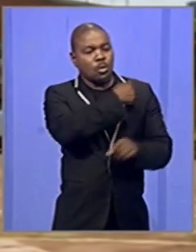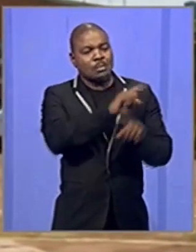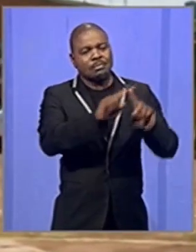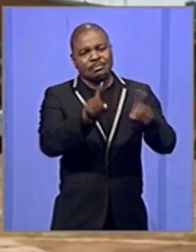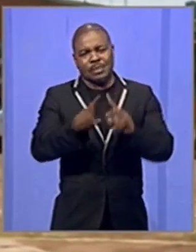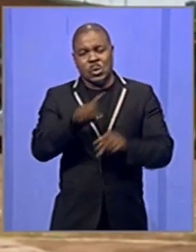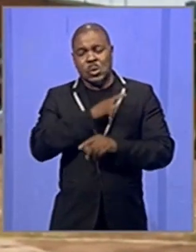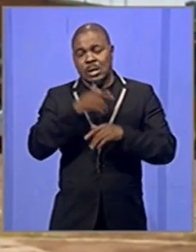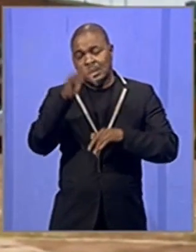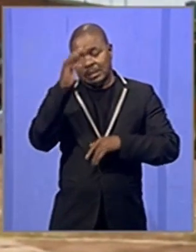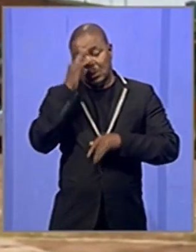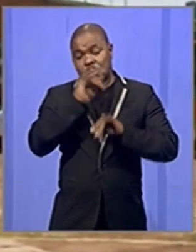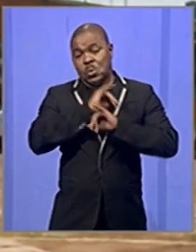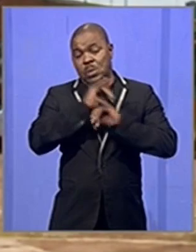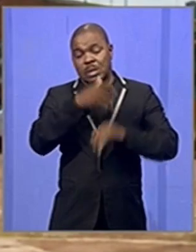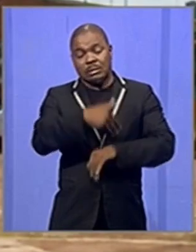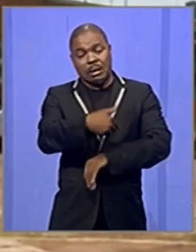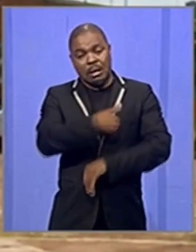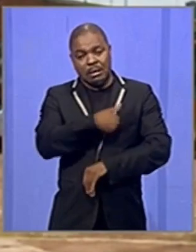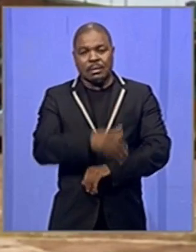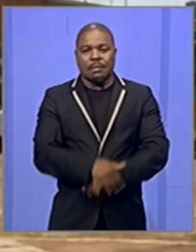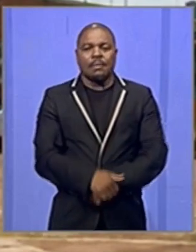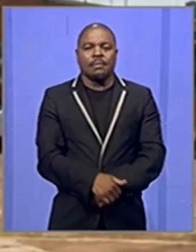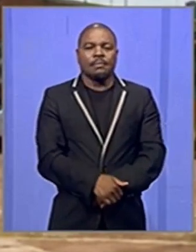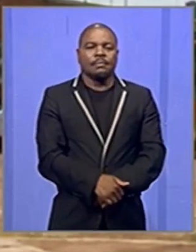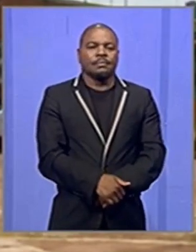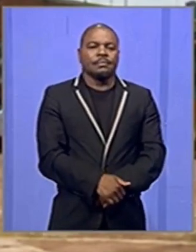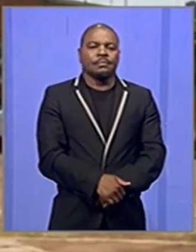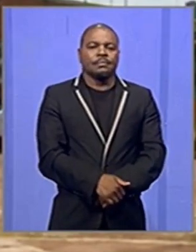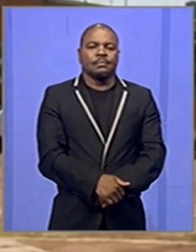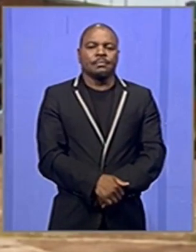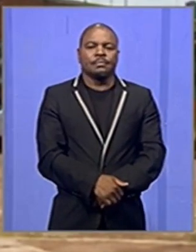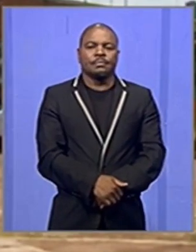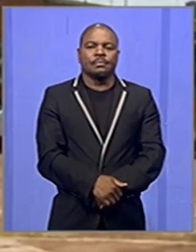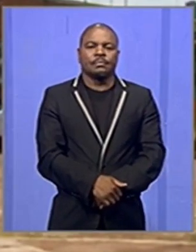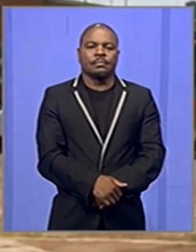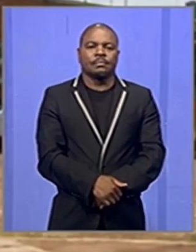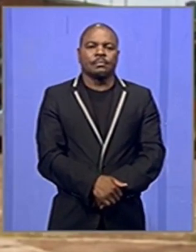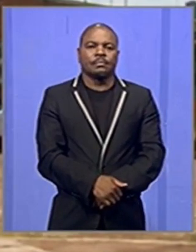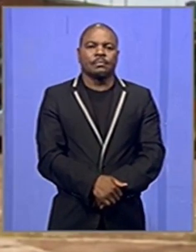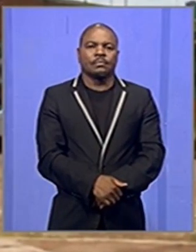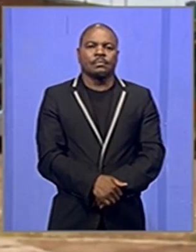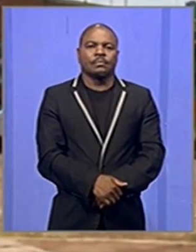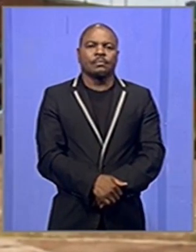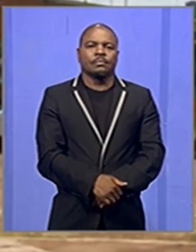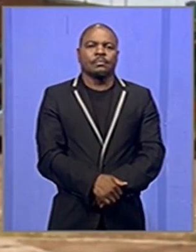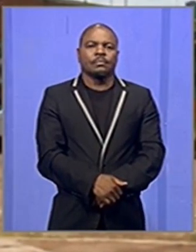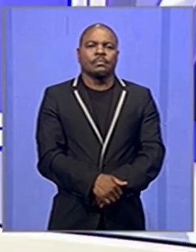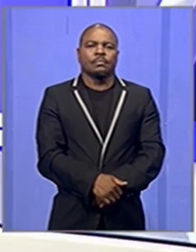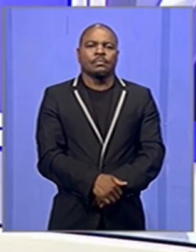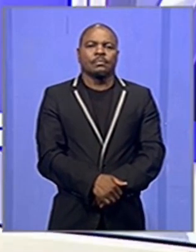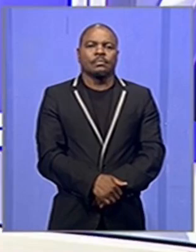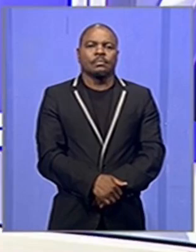dikgobalo tša go šiša. Nna ke Mahlatse Phalading, ditabeng tša SABC, Motetema.